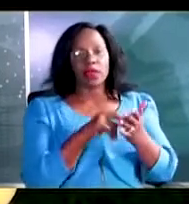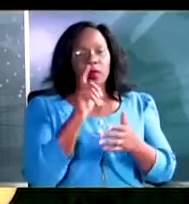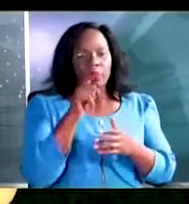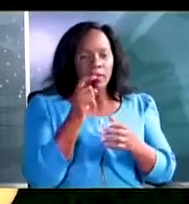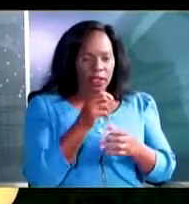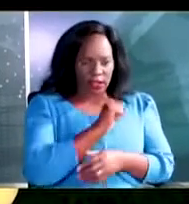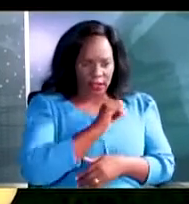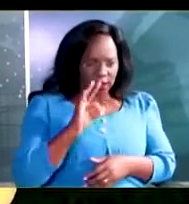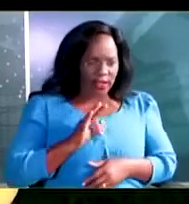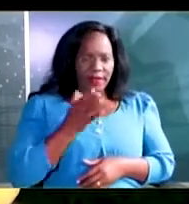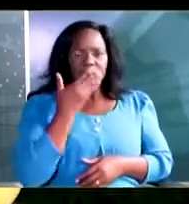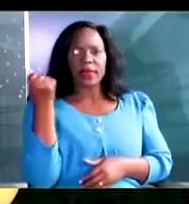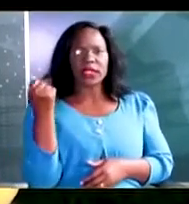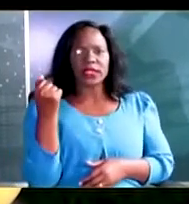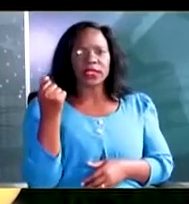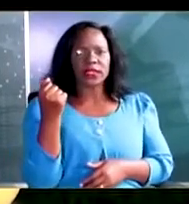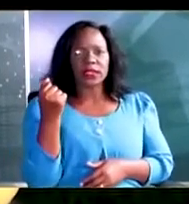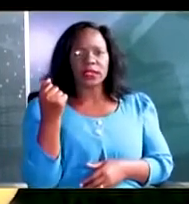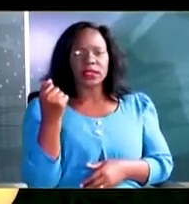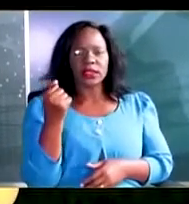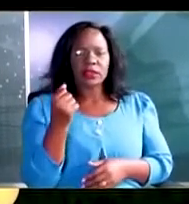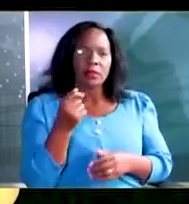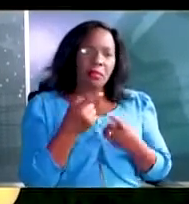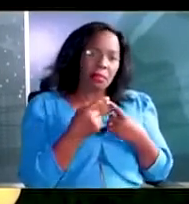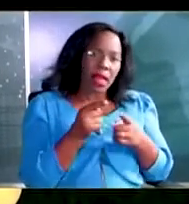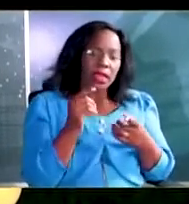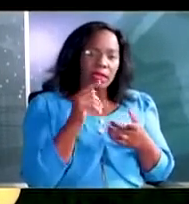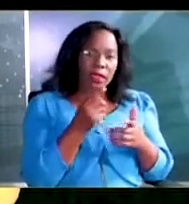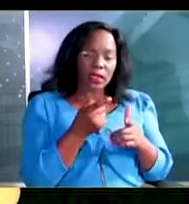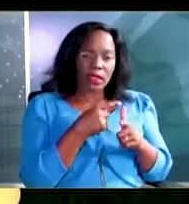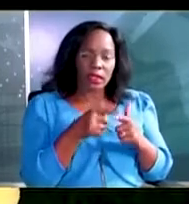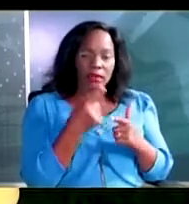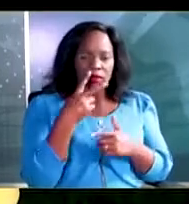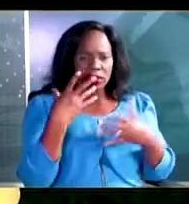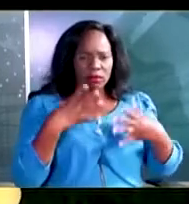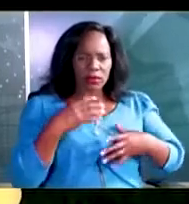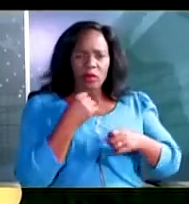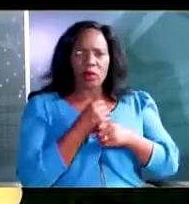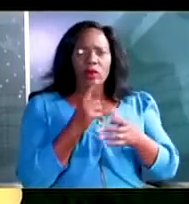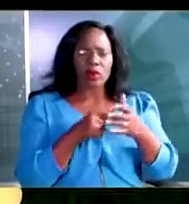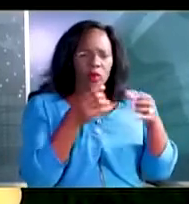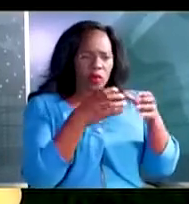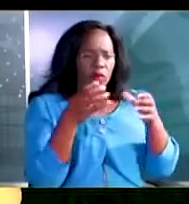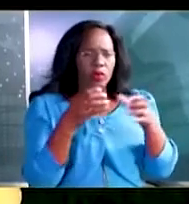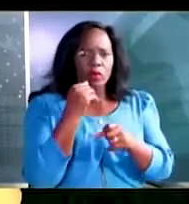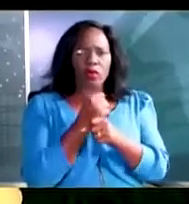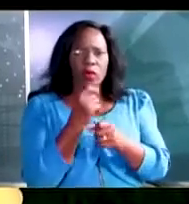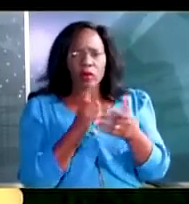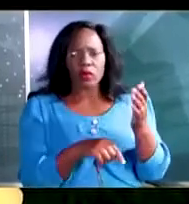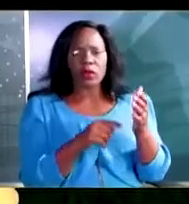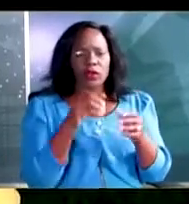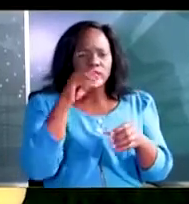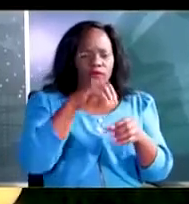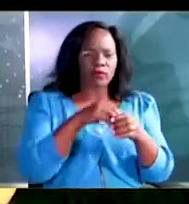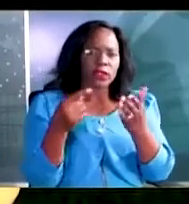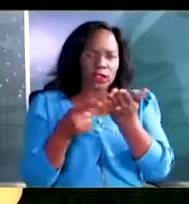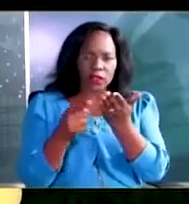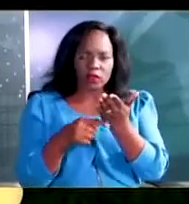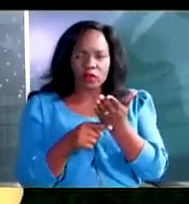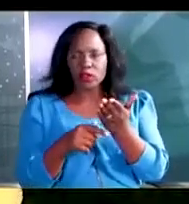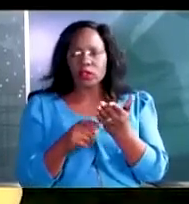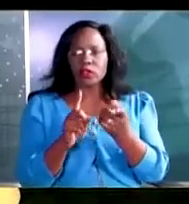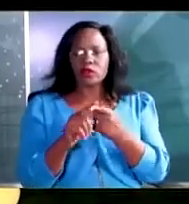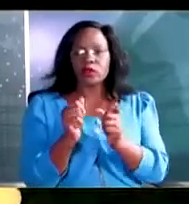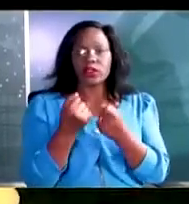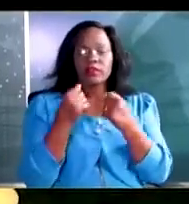up as best you can. But then what we see people doing, what we see organizations doing, is investing in technologies to save